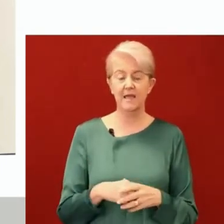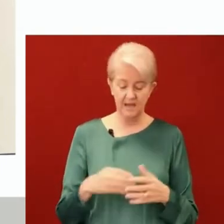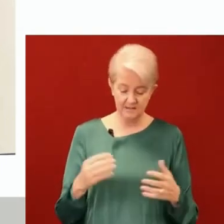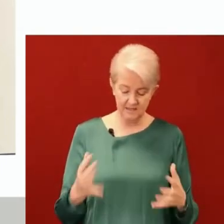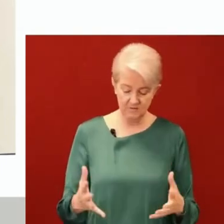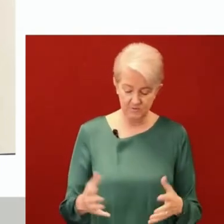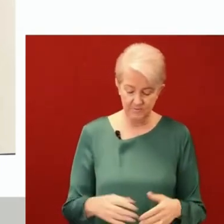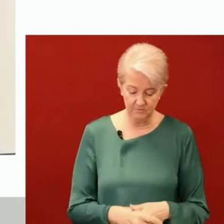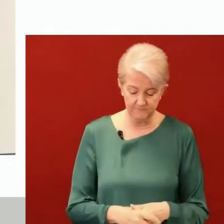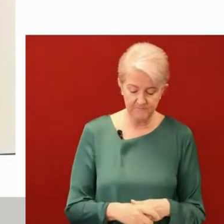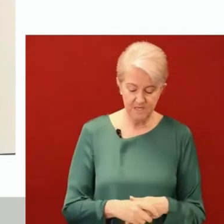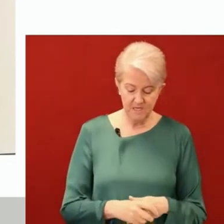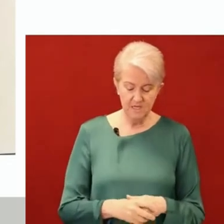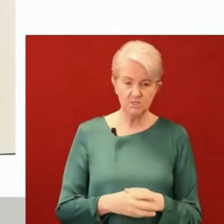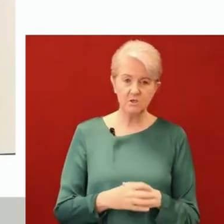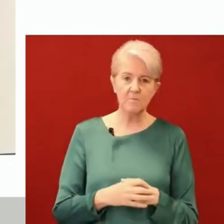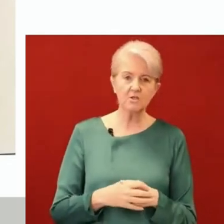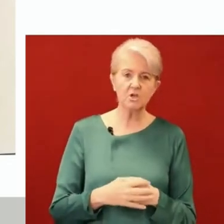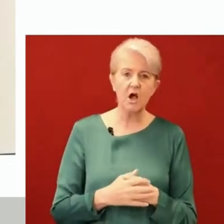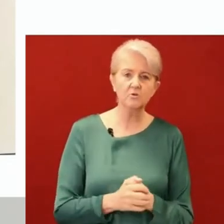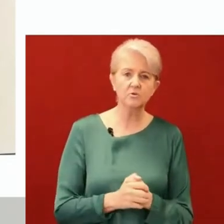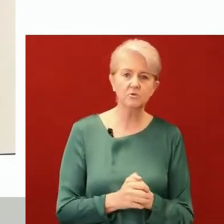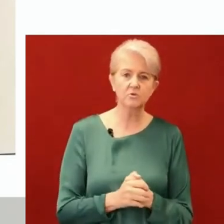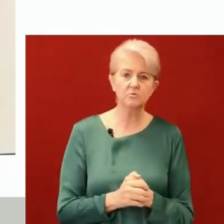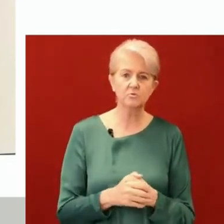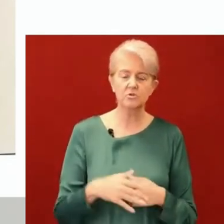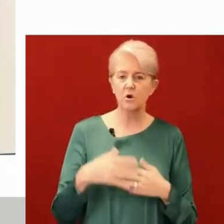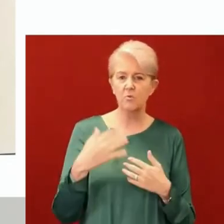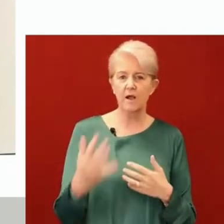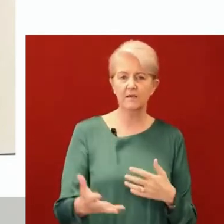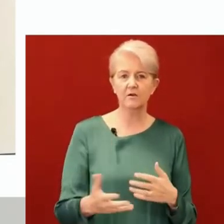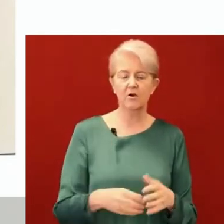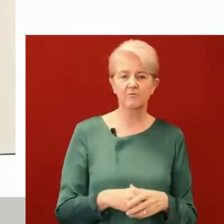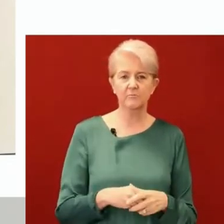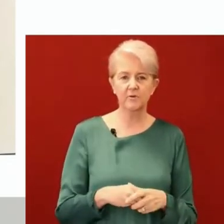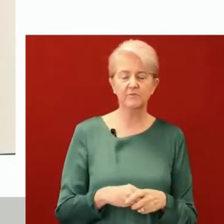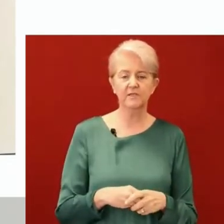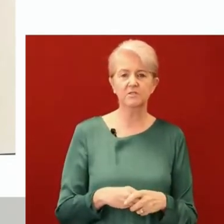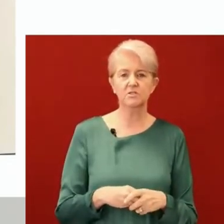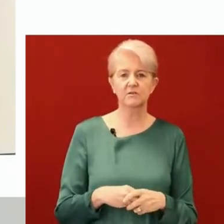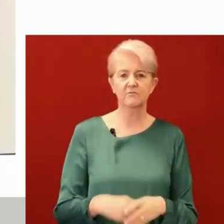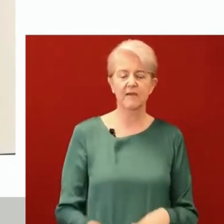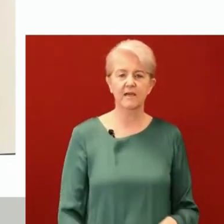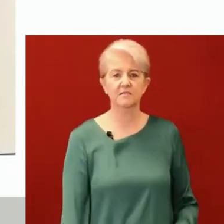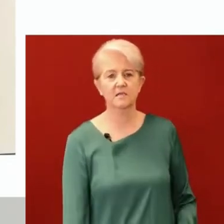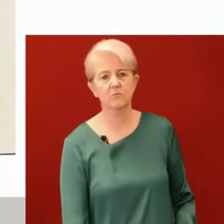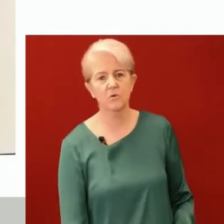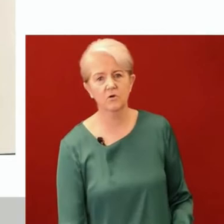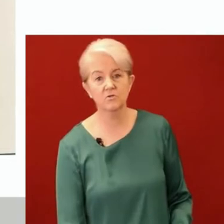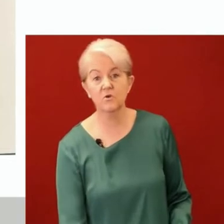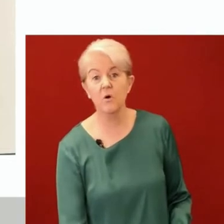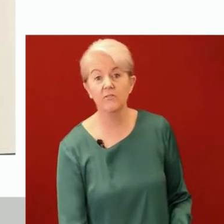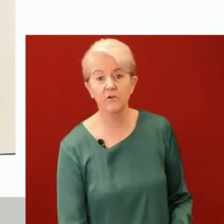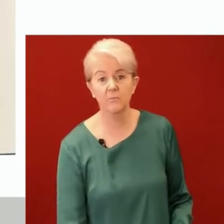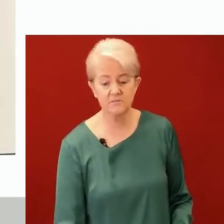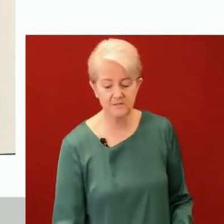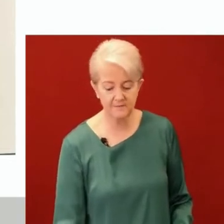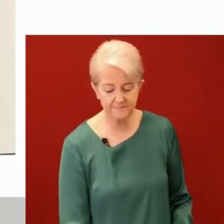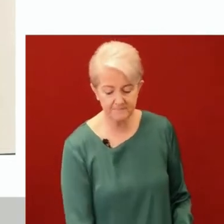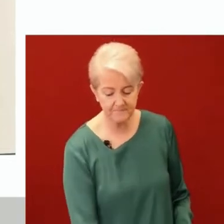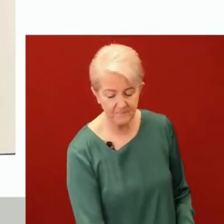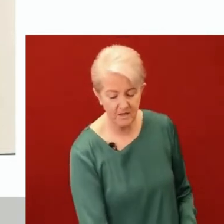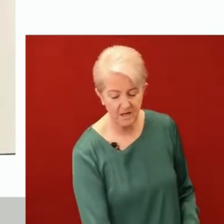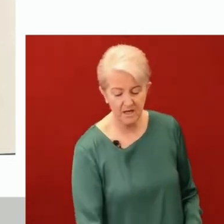man and a criminal. So my childhood was not one of privilege. In fact, it was quite the